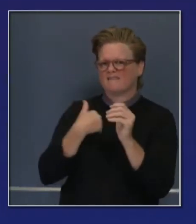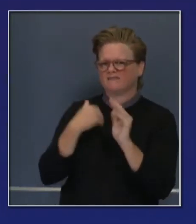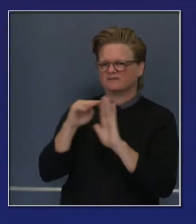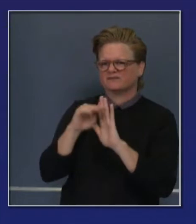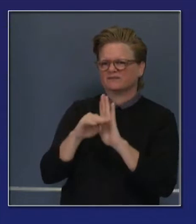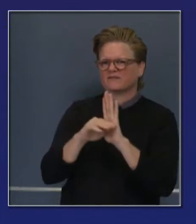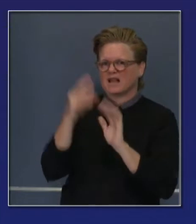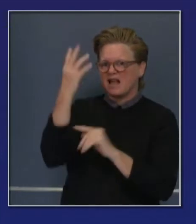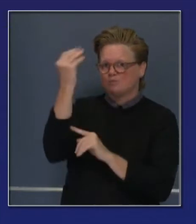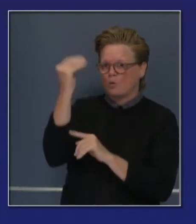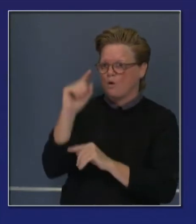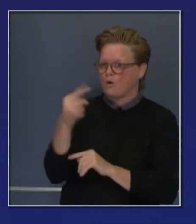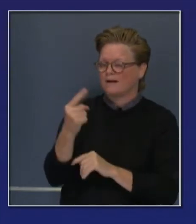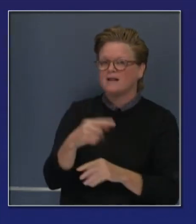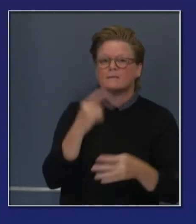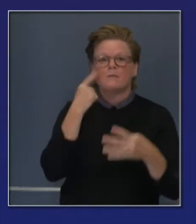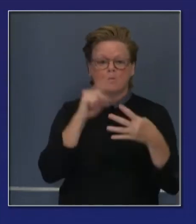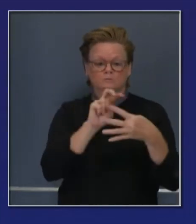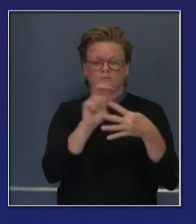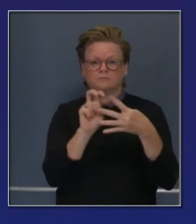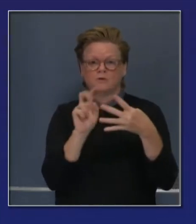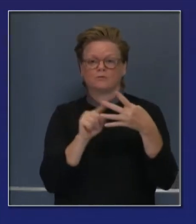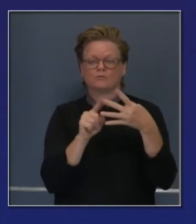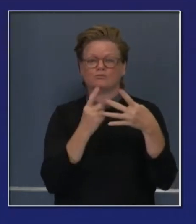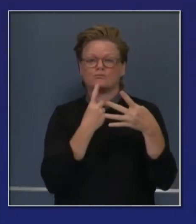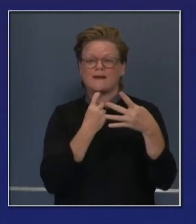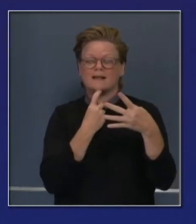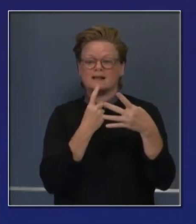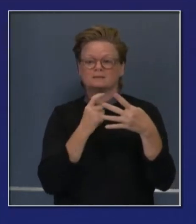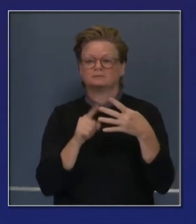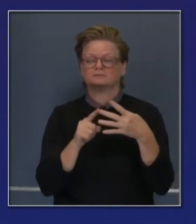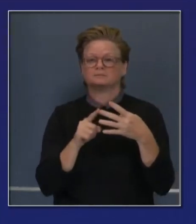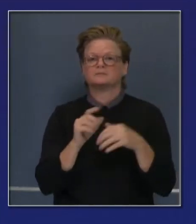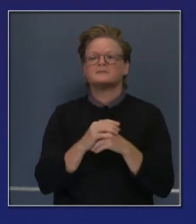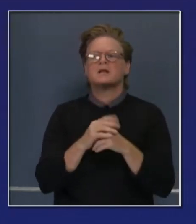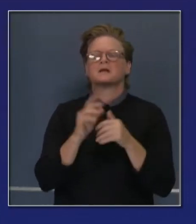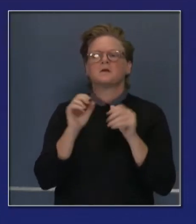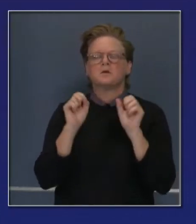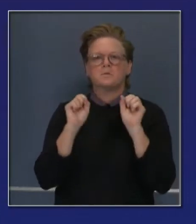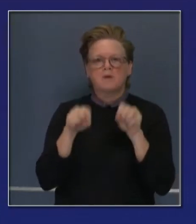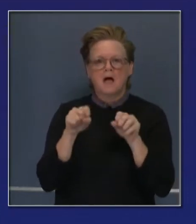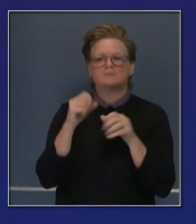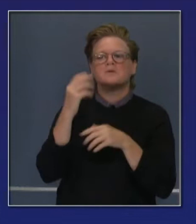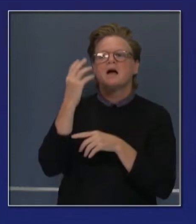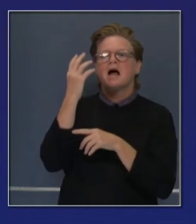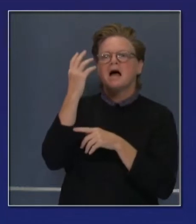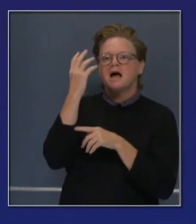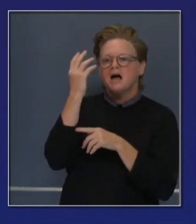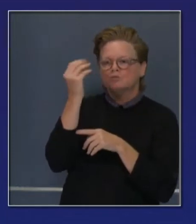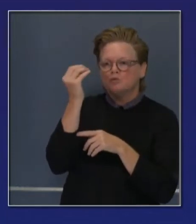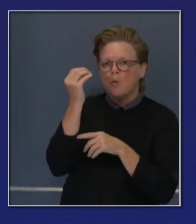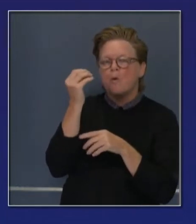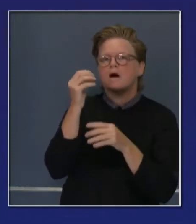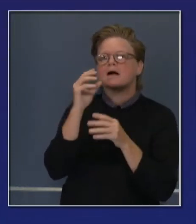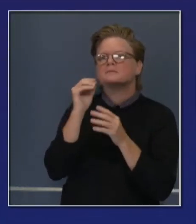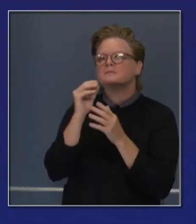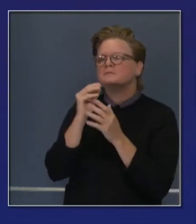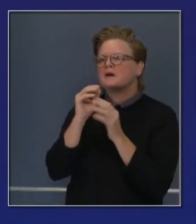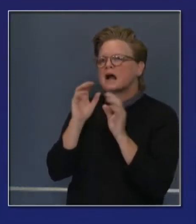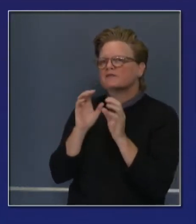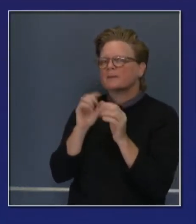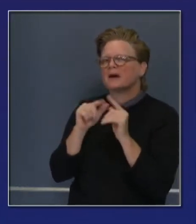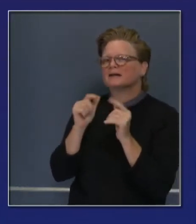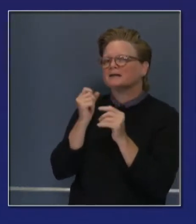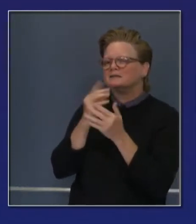tier 2 in red, you can not only do outdoor, but some indoor activities up to 25% capacity